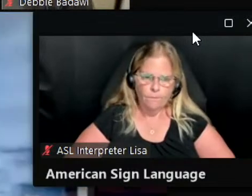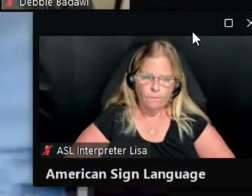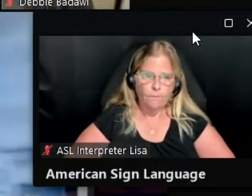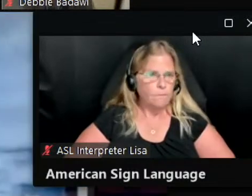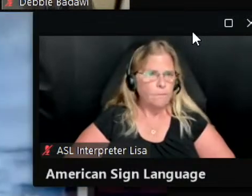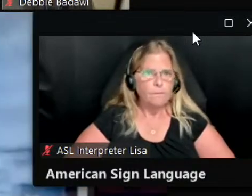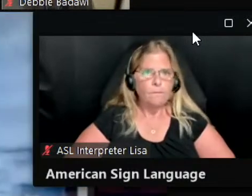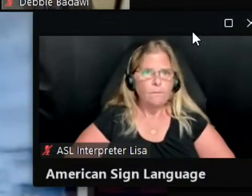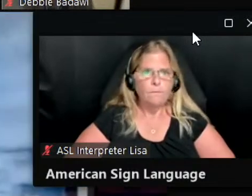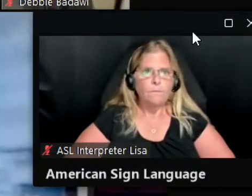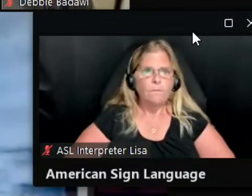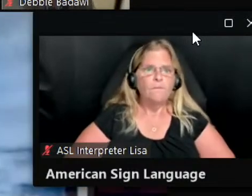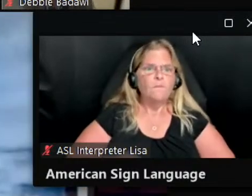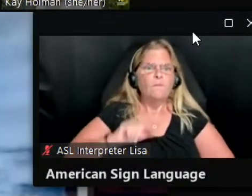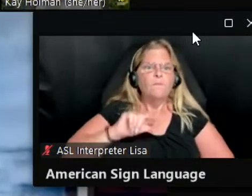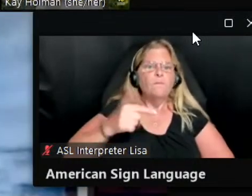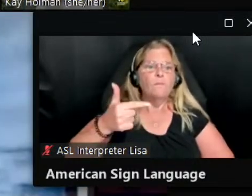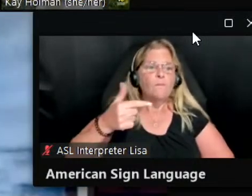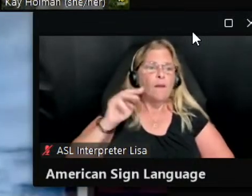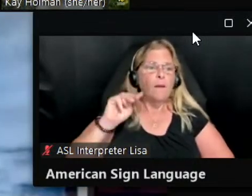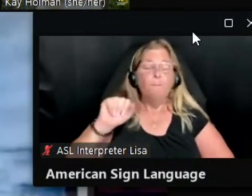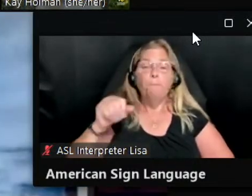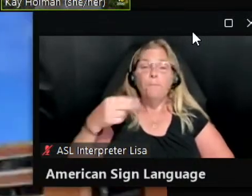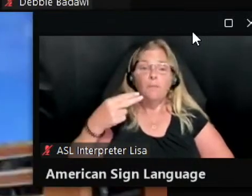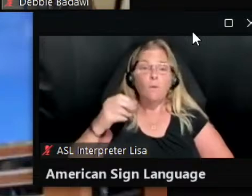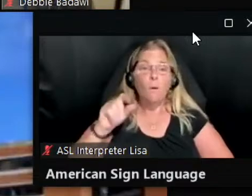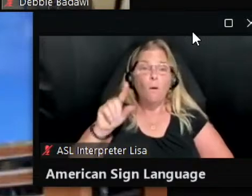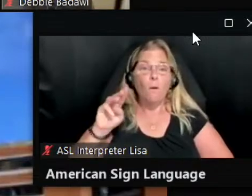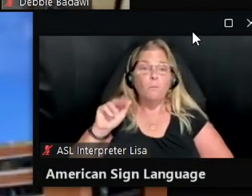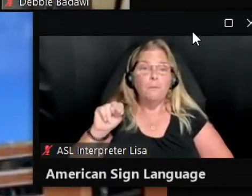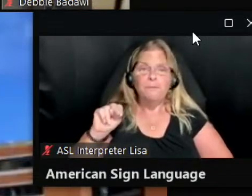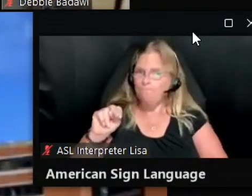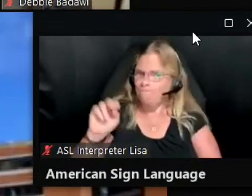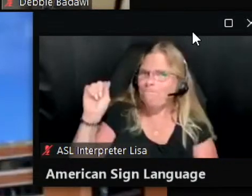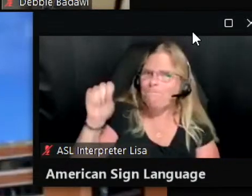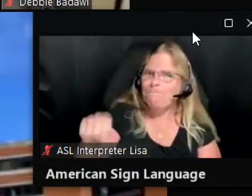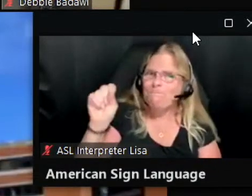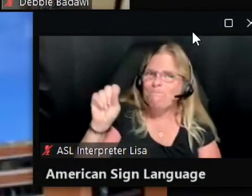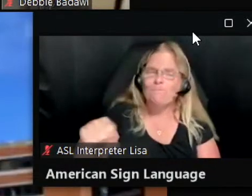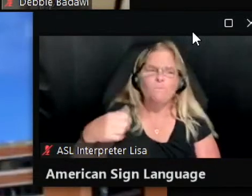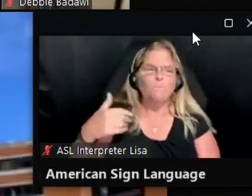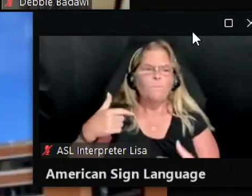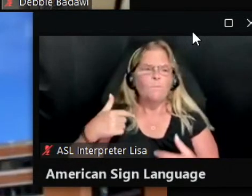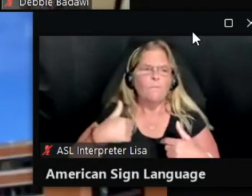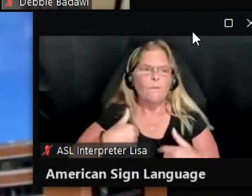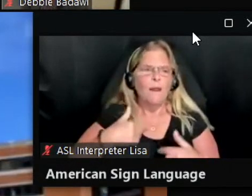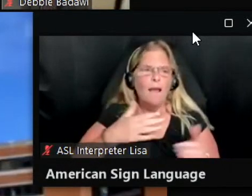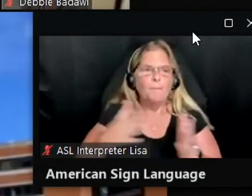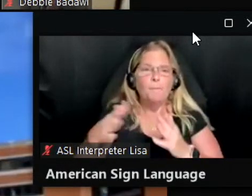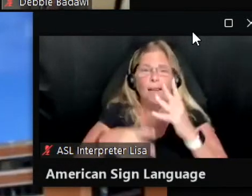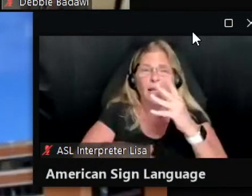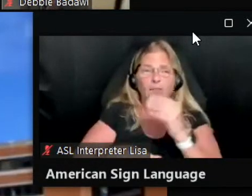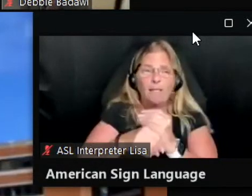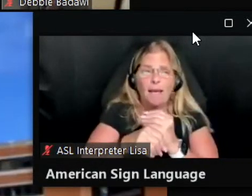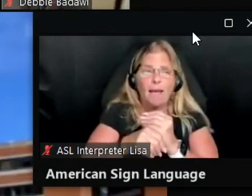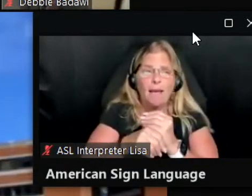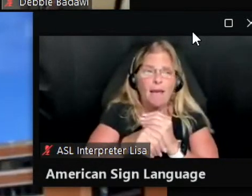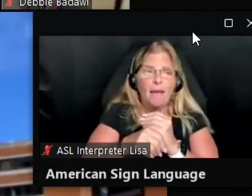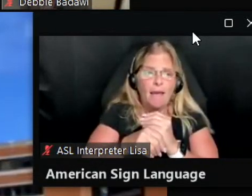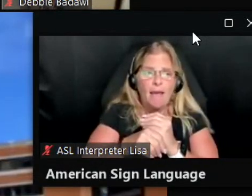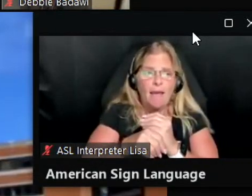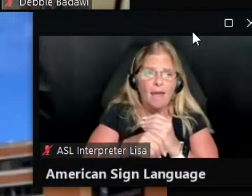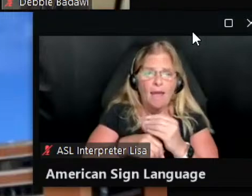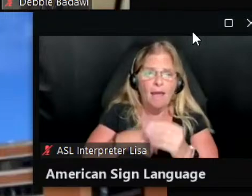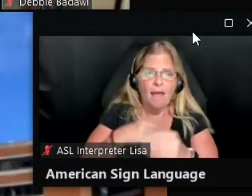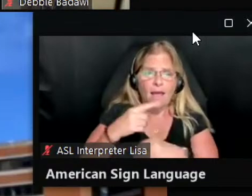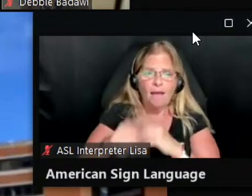Ms. Holman has her hand raised next. Yes, I was going to add on to a little bit of Badawi's